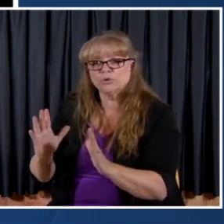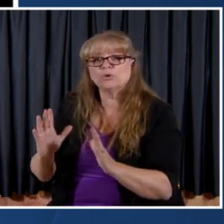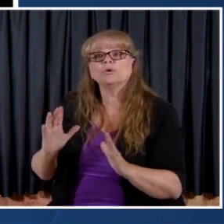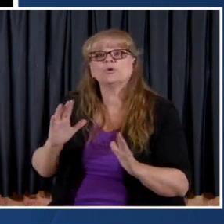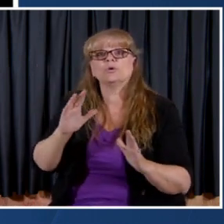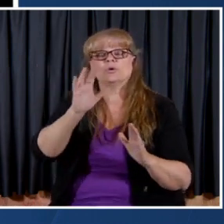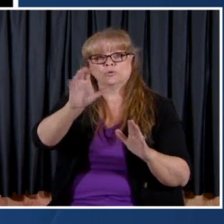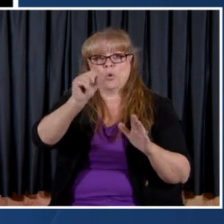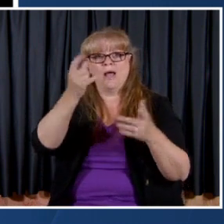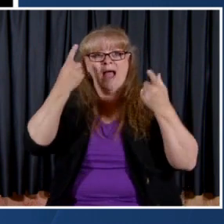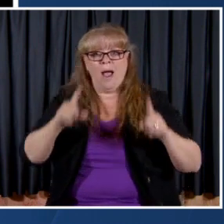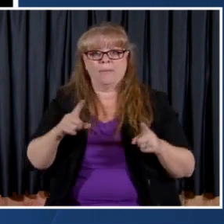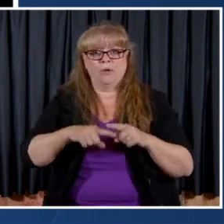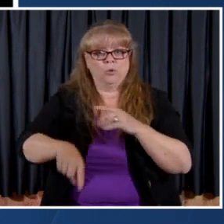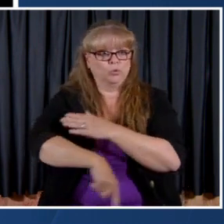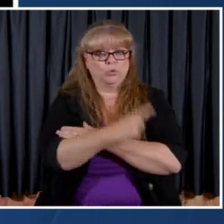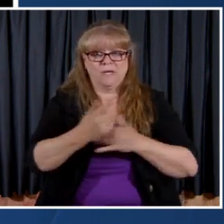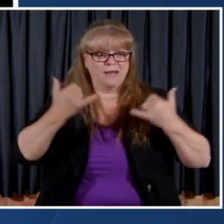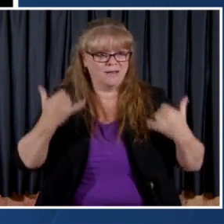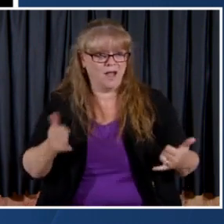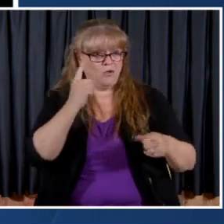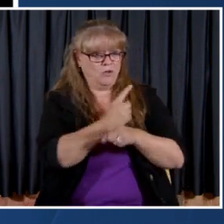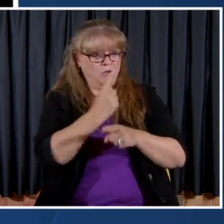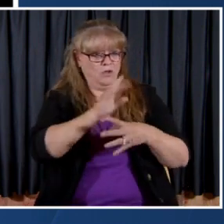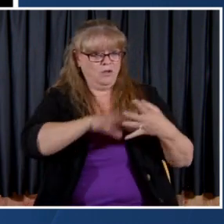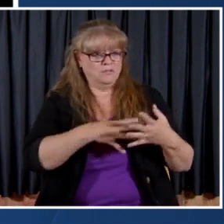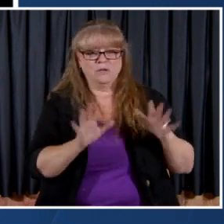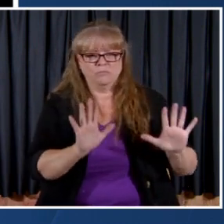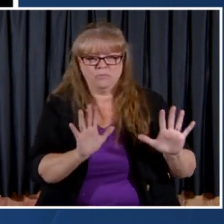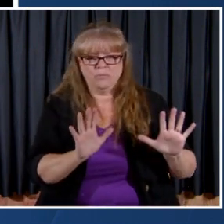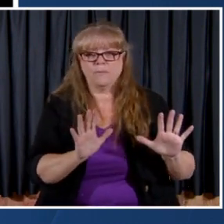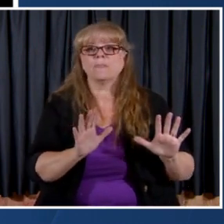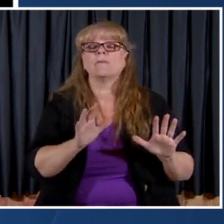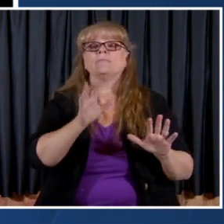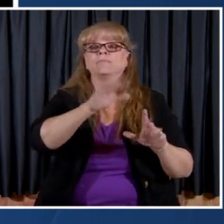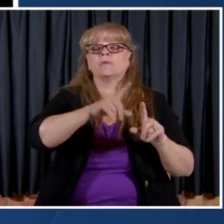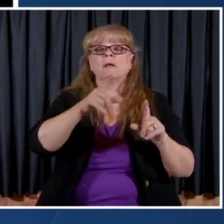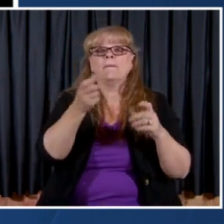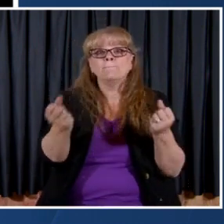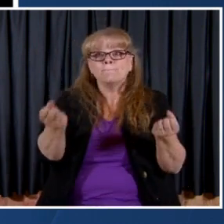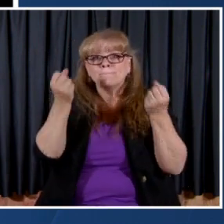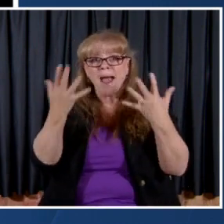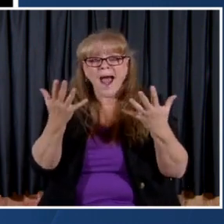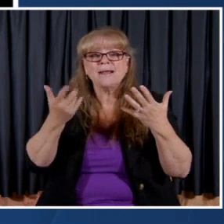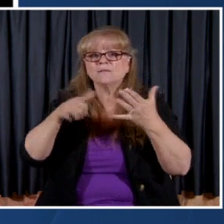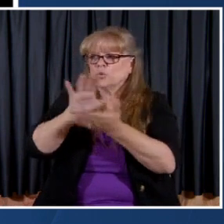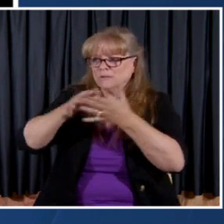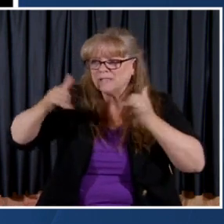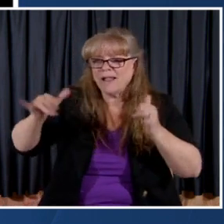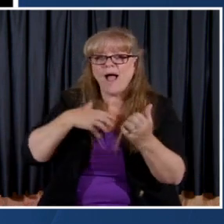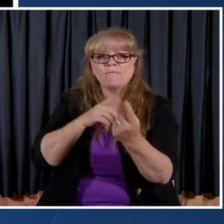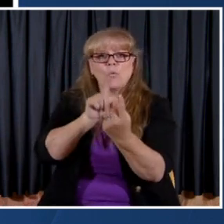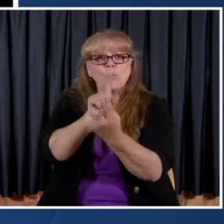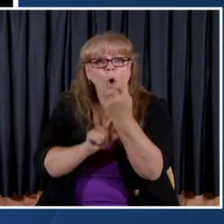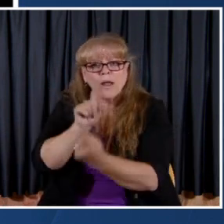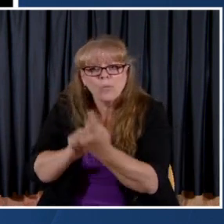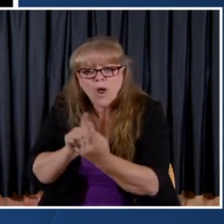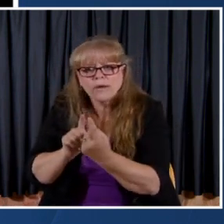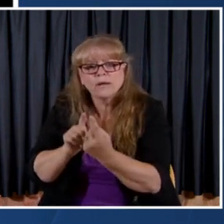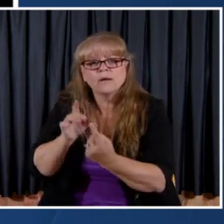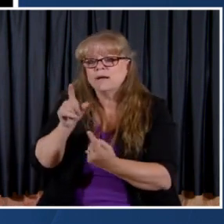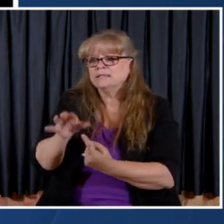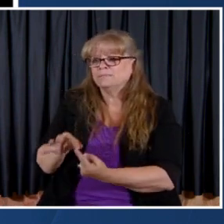for one on one meetings, providing special ed services in small groups. Some of the classes that require equipment, like shop or